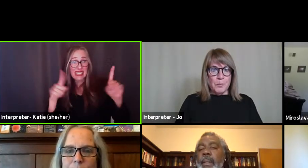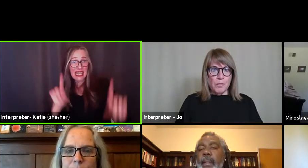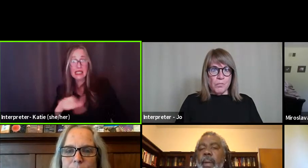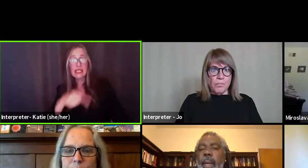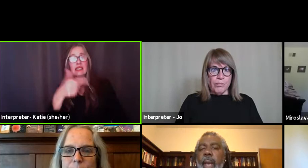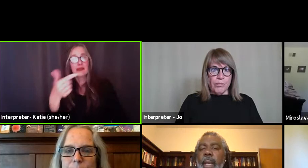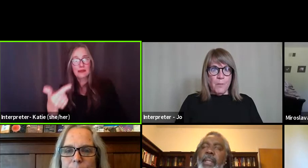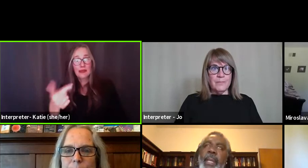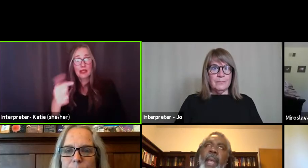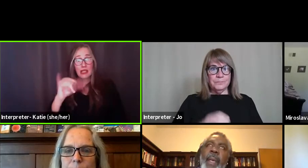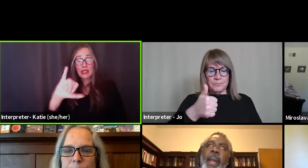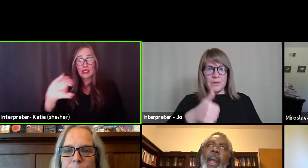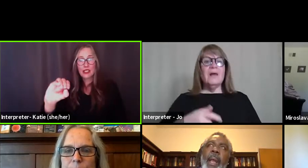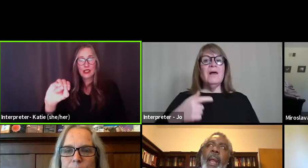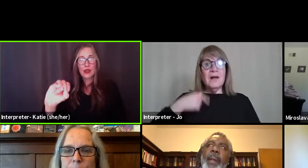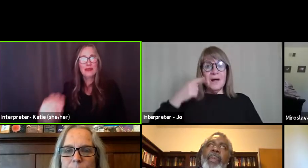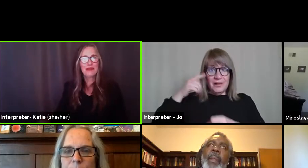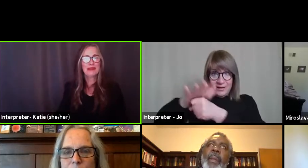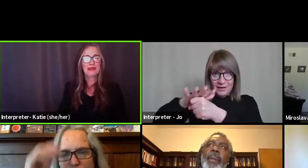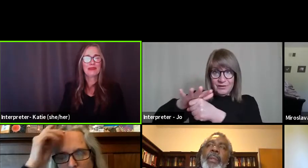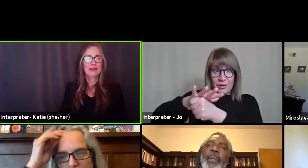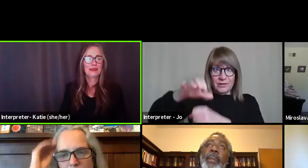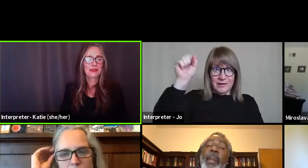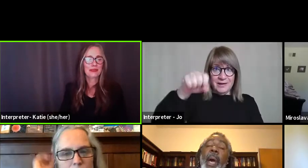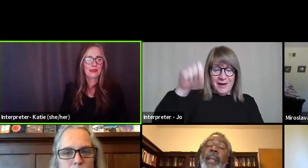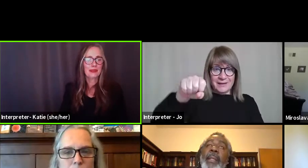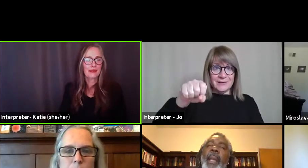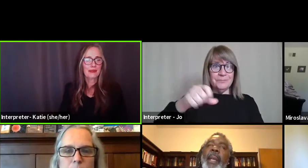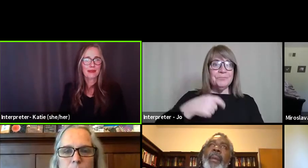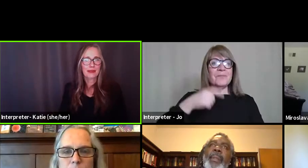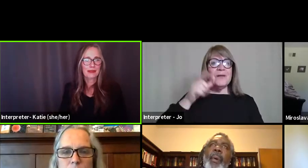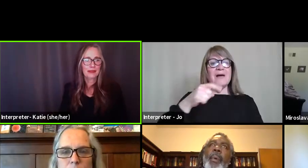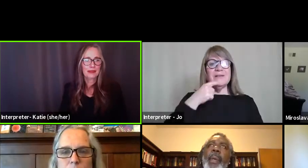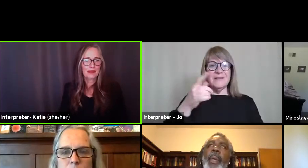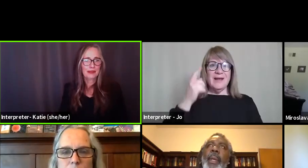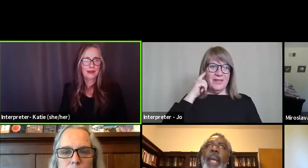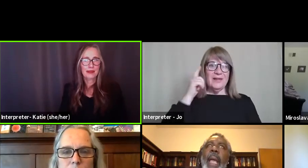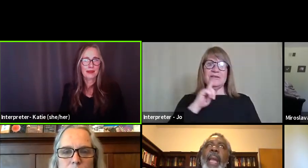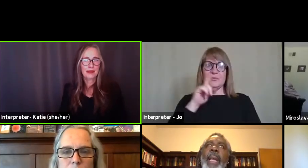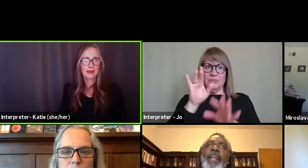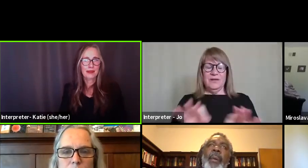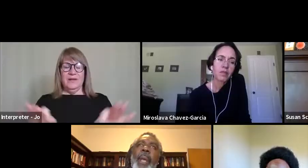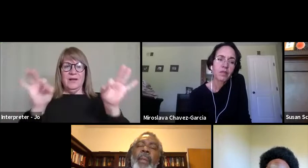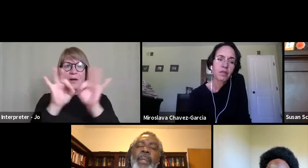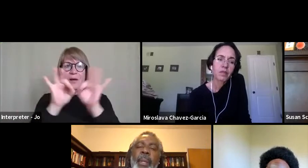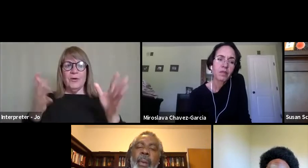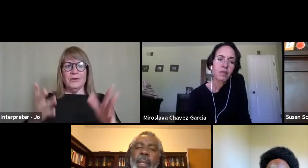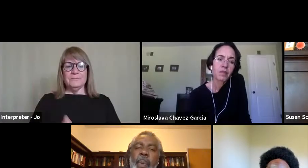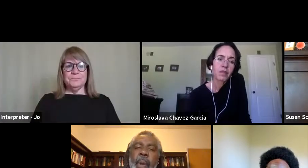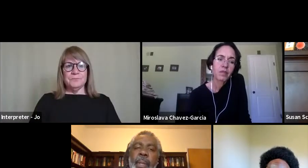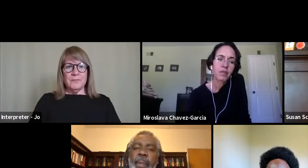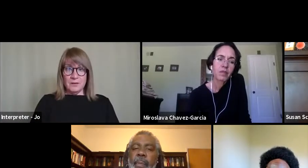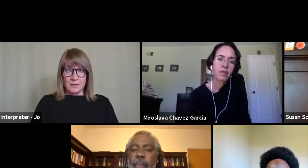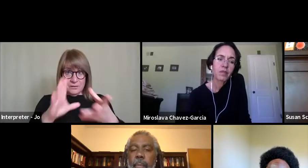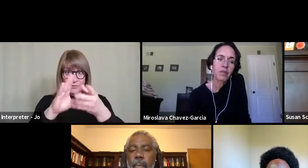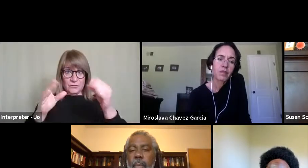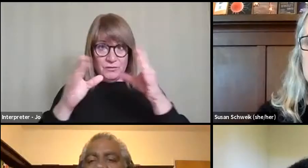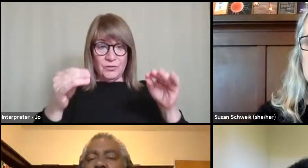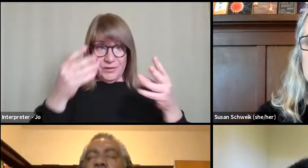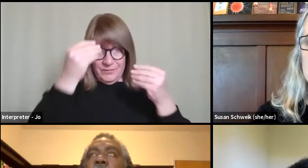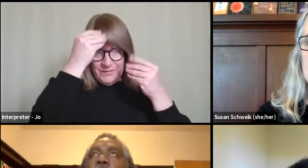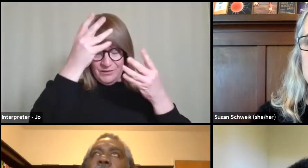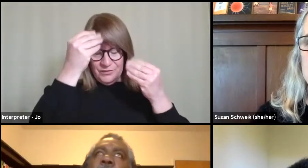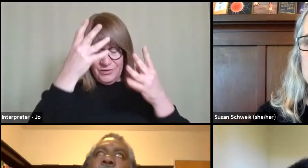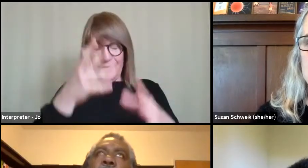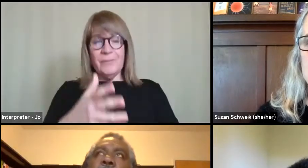yes you know i can say that and i and i do think there's there's a lot at stake here so anecdotally i'll share the experience of